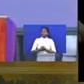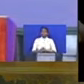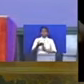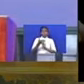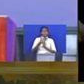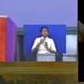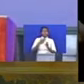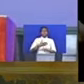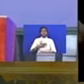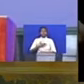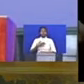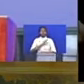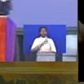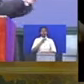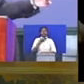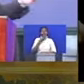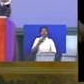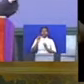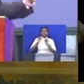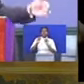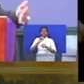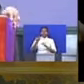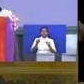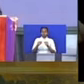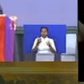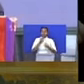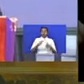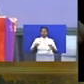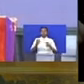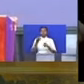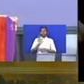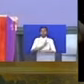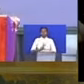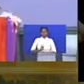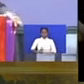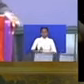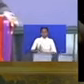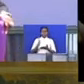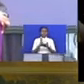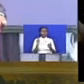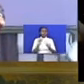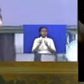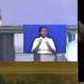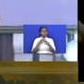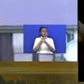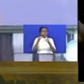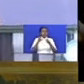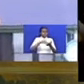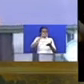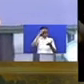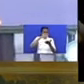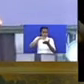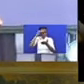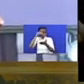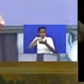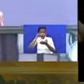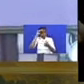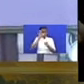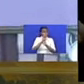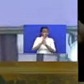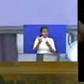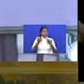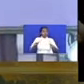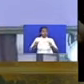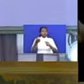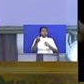kings. The language that has gone on here for the last few days has been a language of kings. Do you not agree with me? And the language